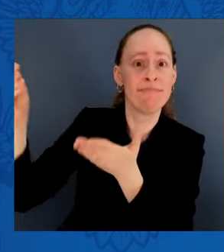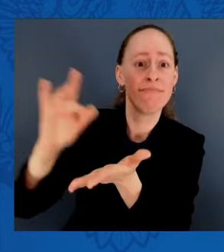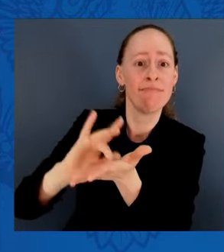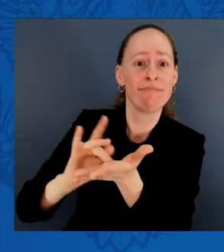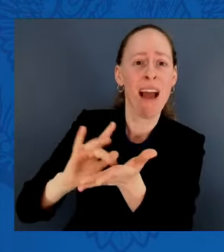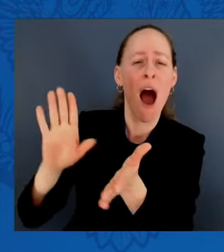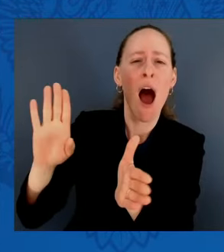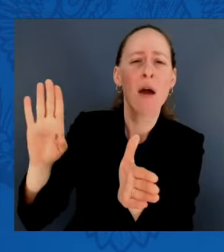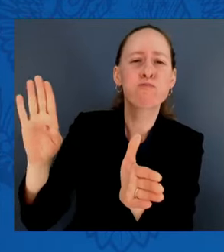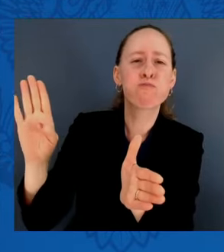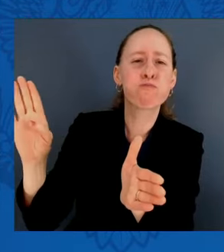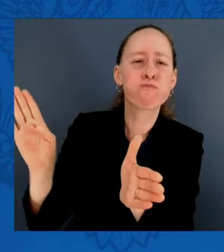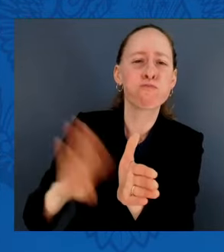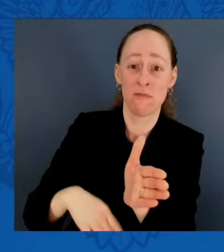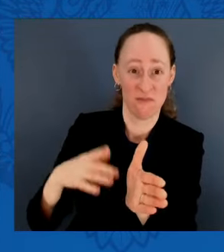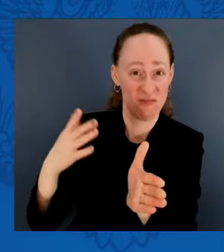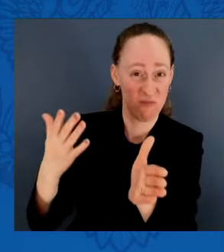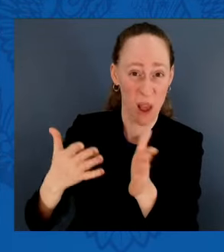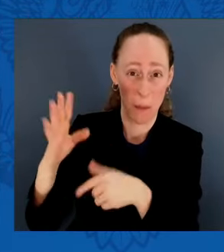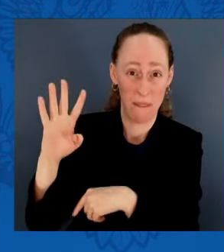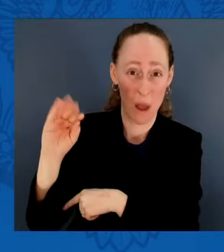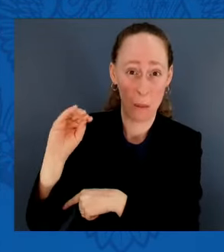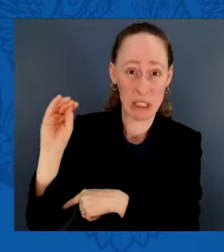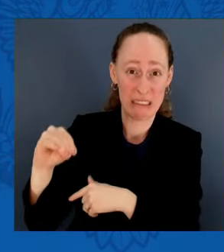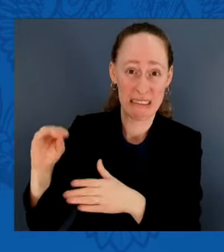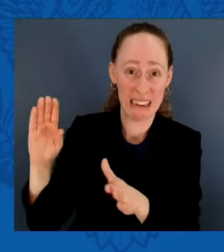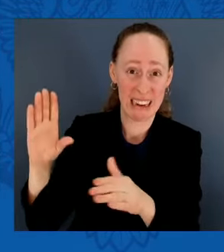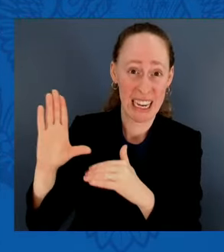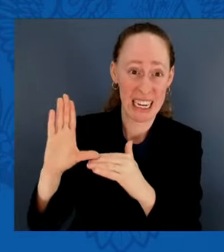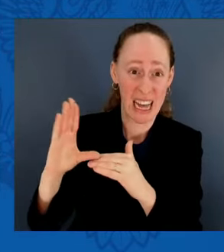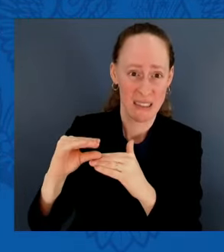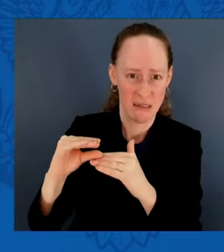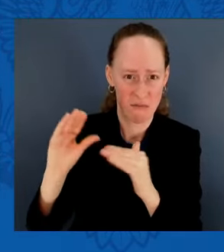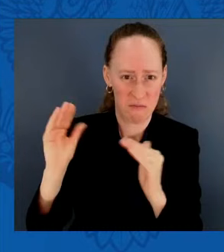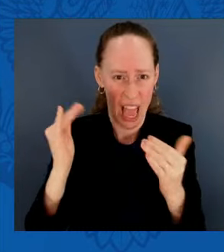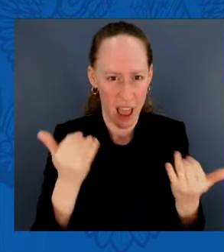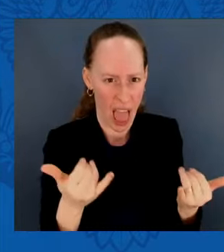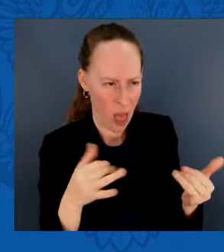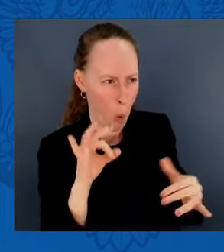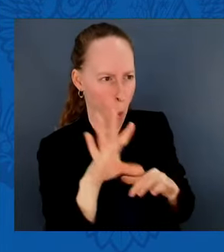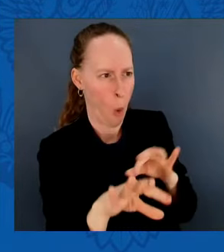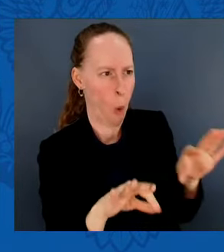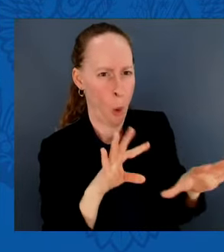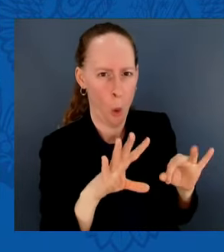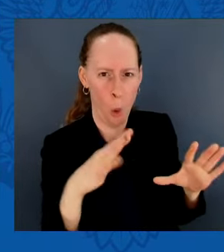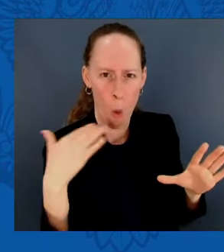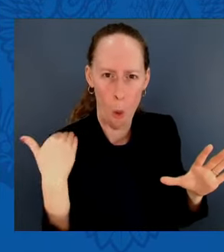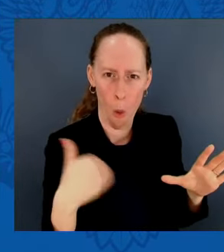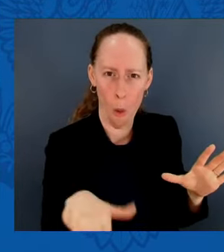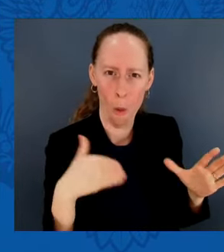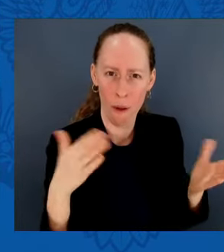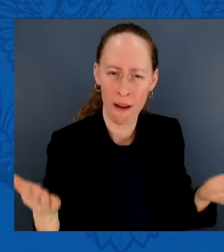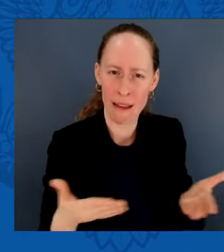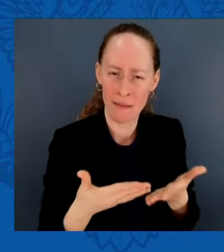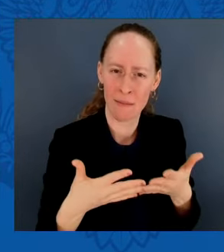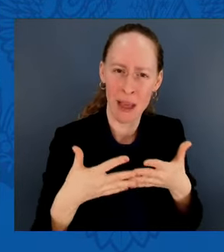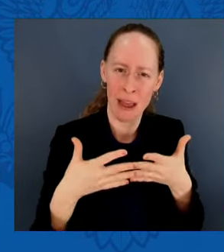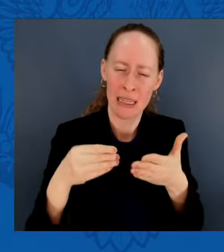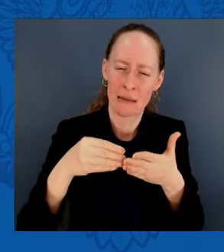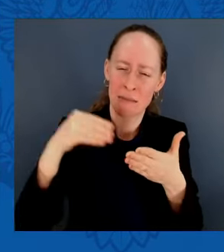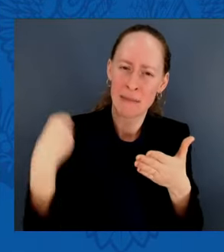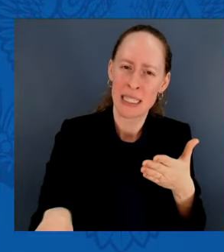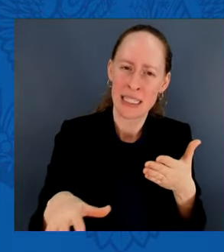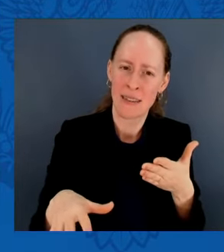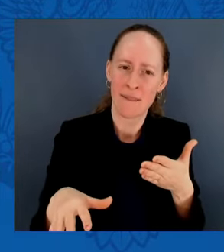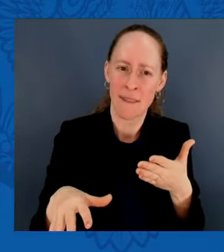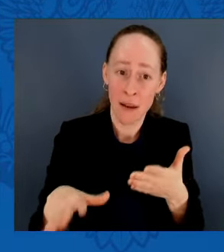place. Folks, the Affordable Care Act, the old Obamacare, is still a very